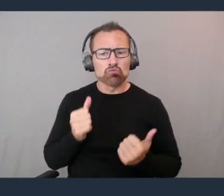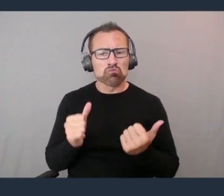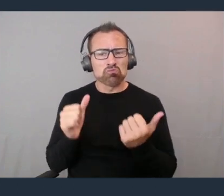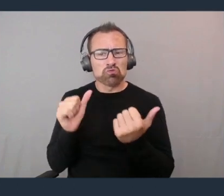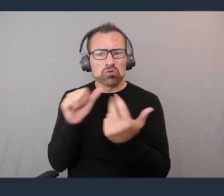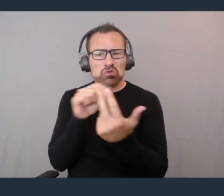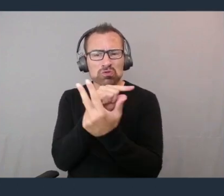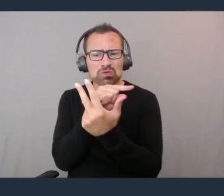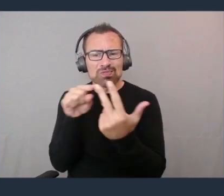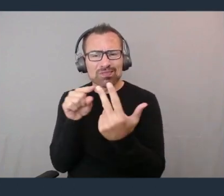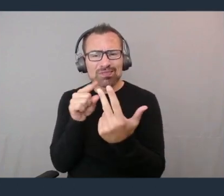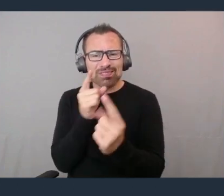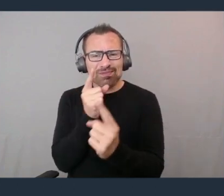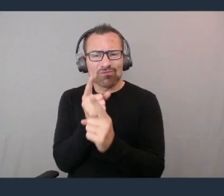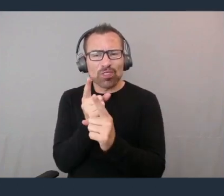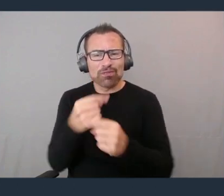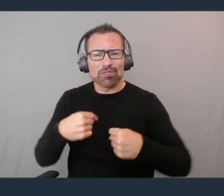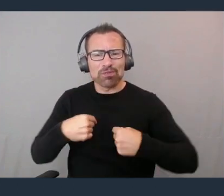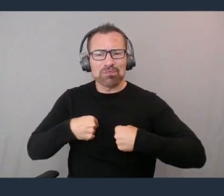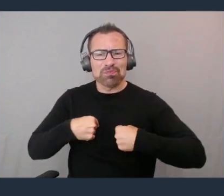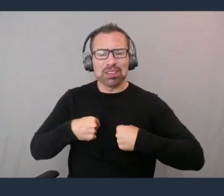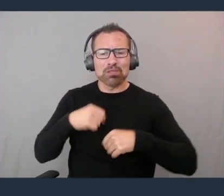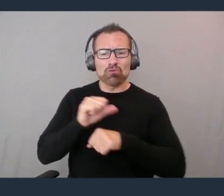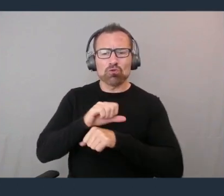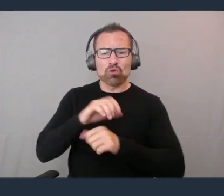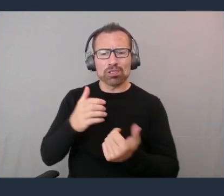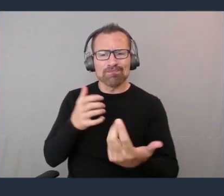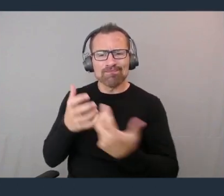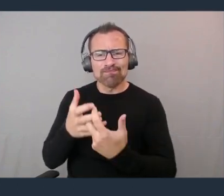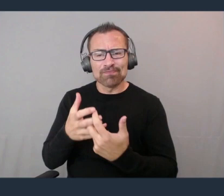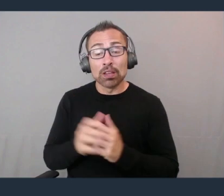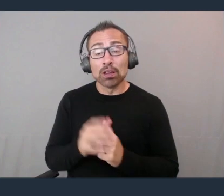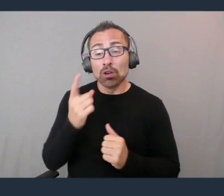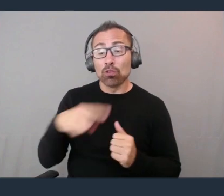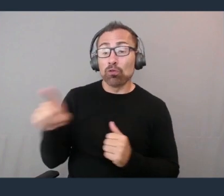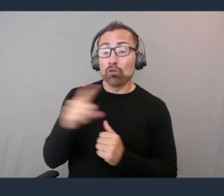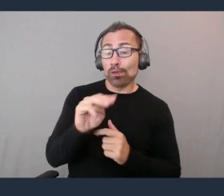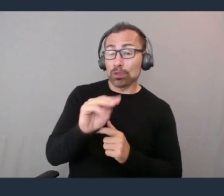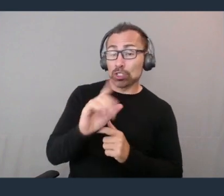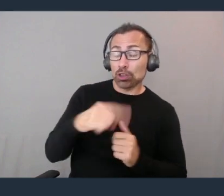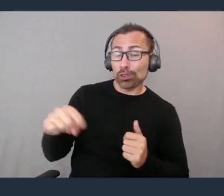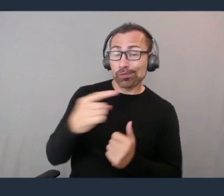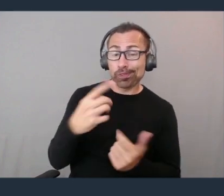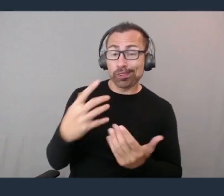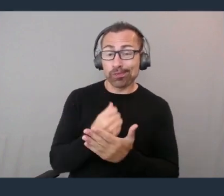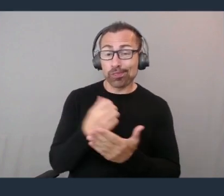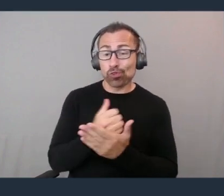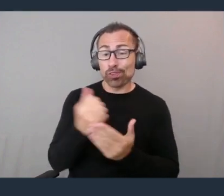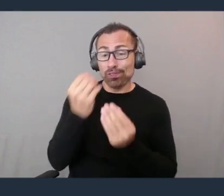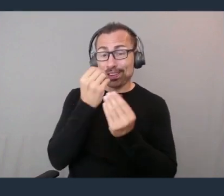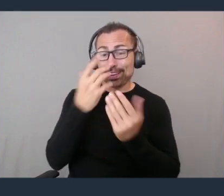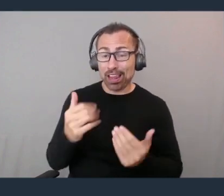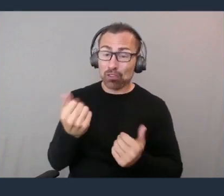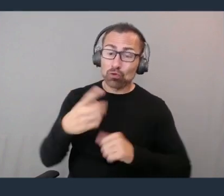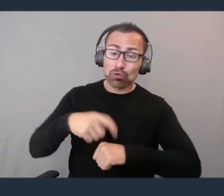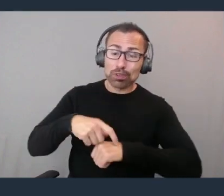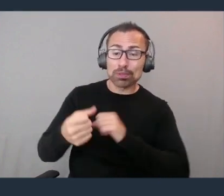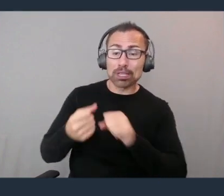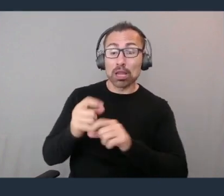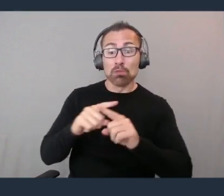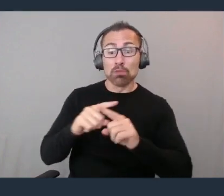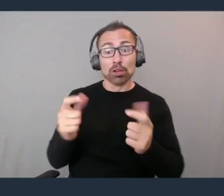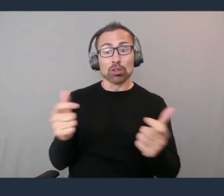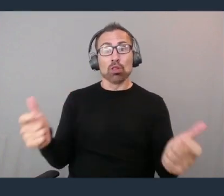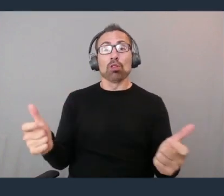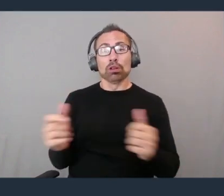question. For machine learning use cases where you're retrieving data only a few times a year but you have large data sets,